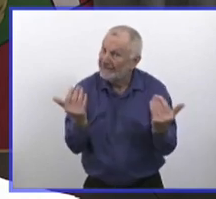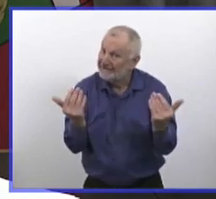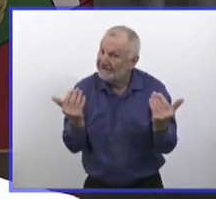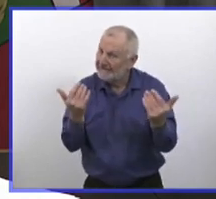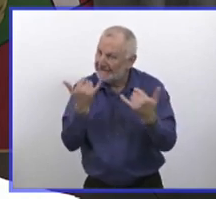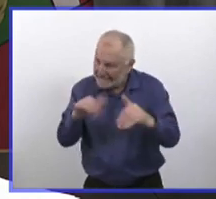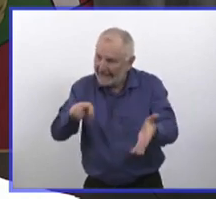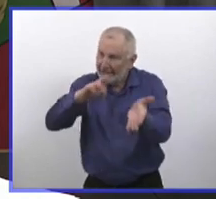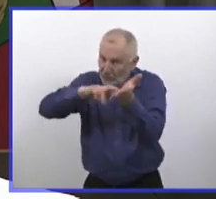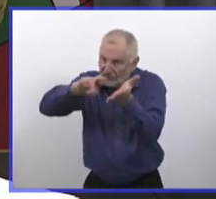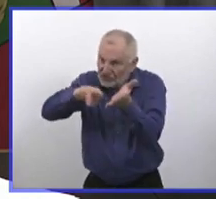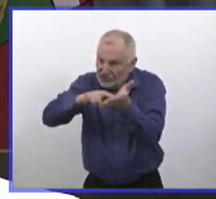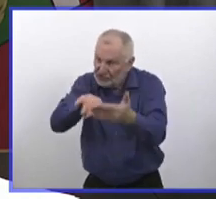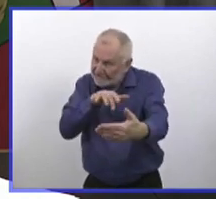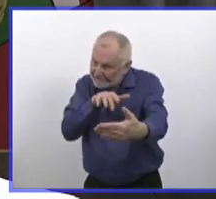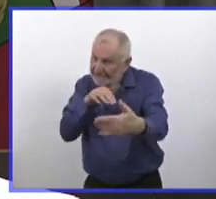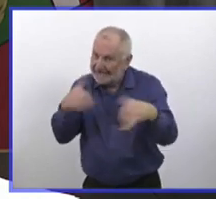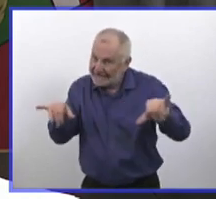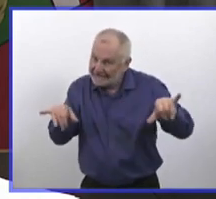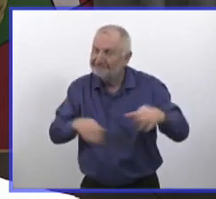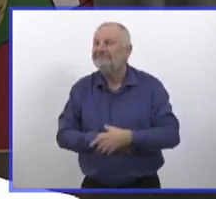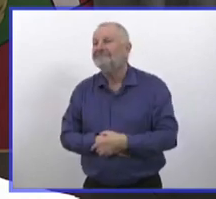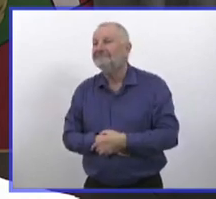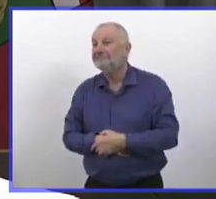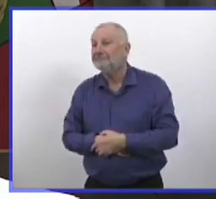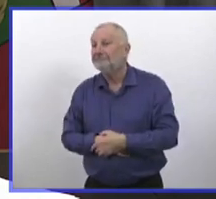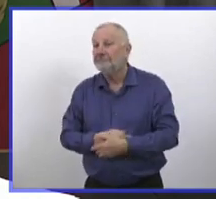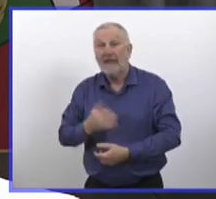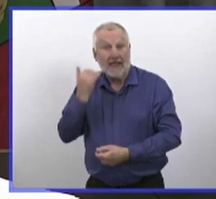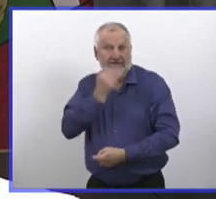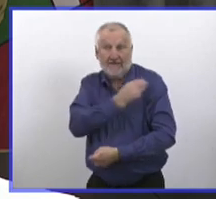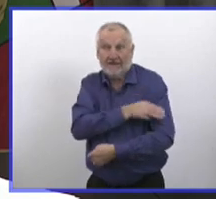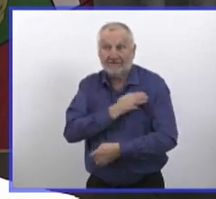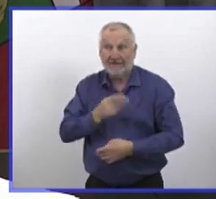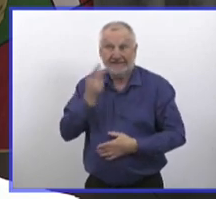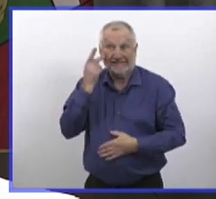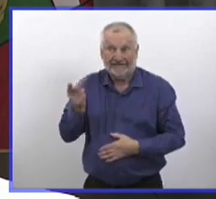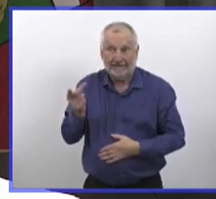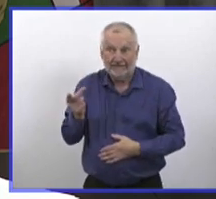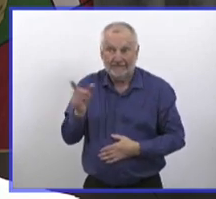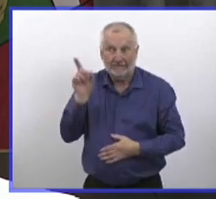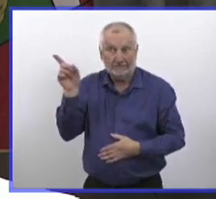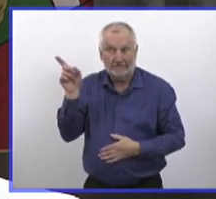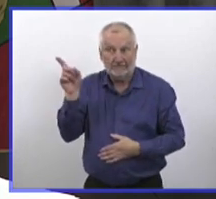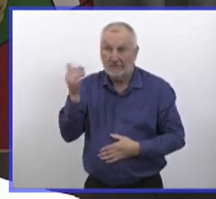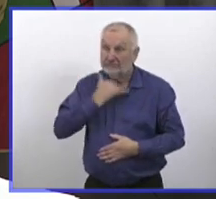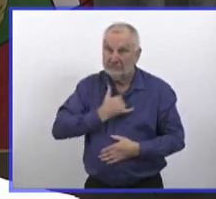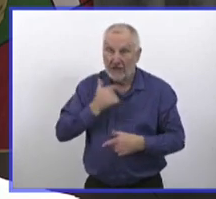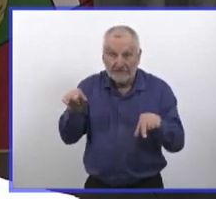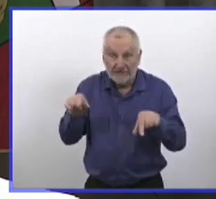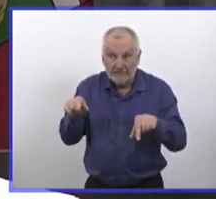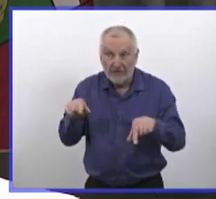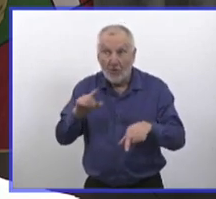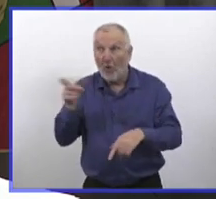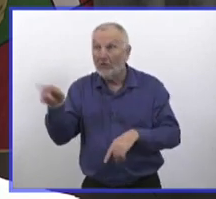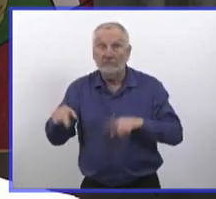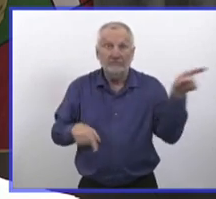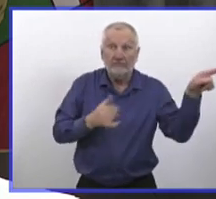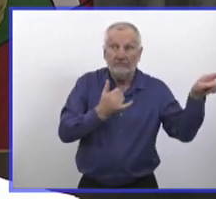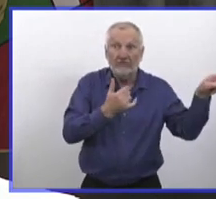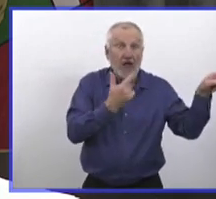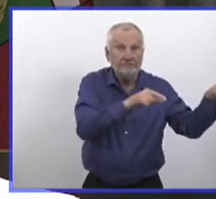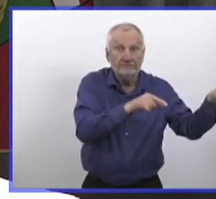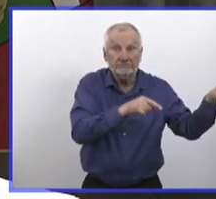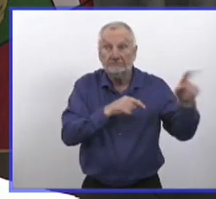ready to change course if we see something in other jurisdictions or in Manitoba that shows that